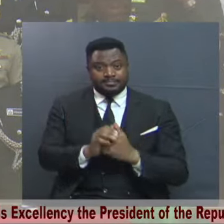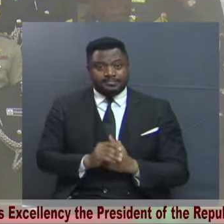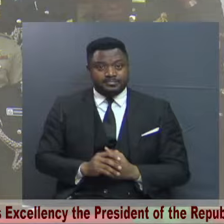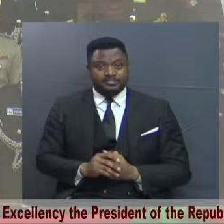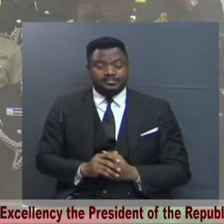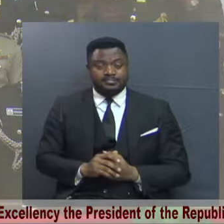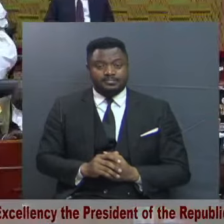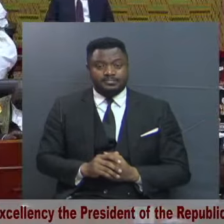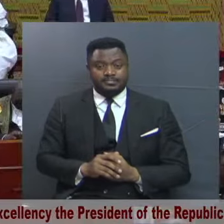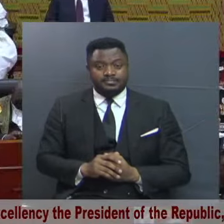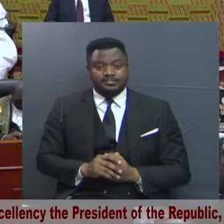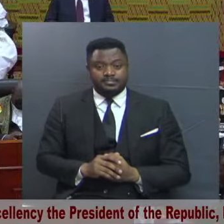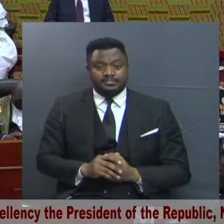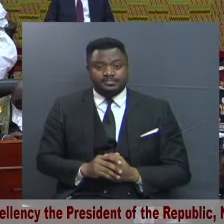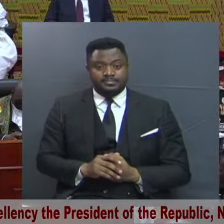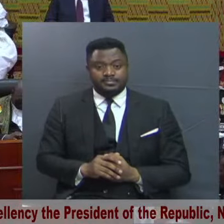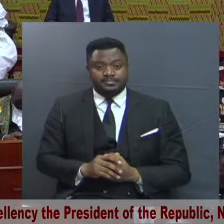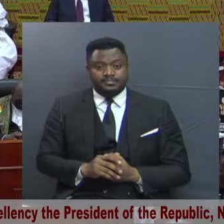president